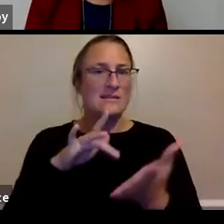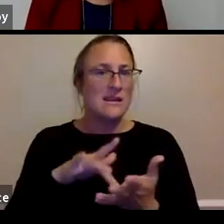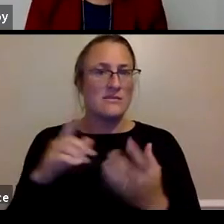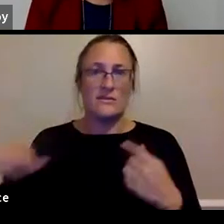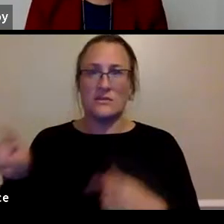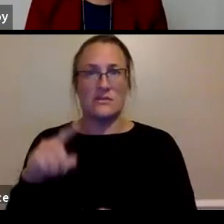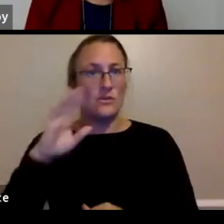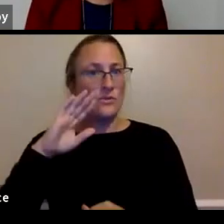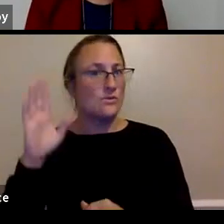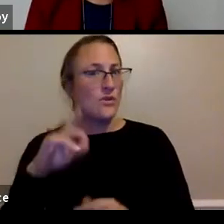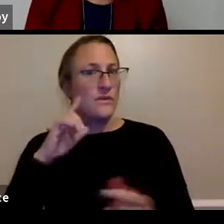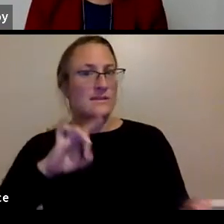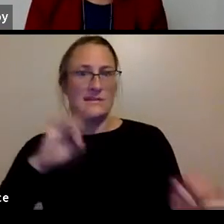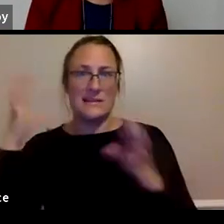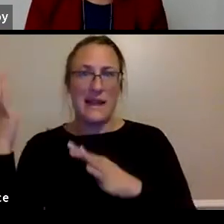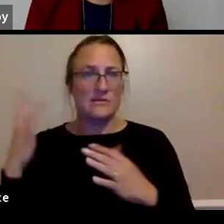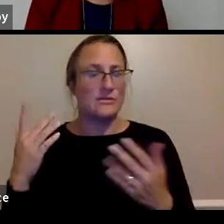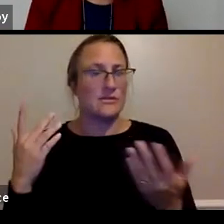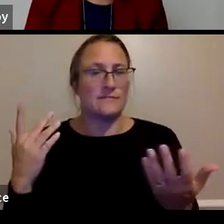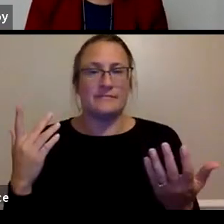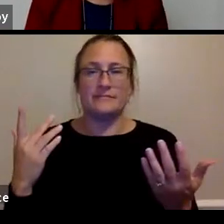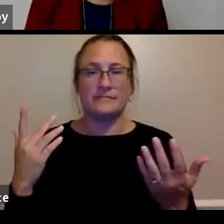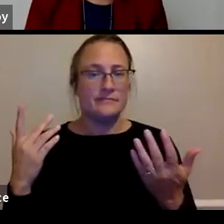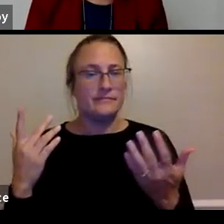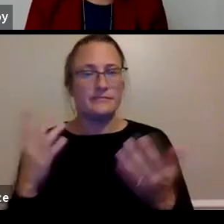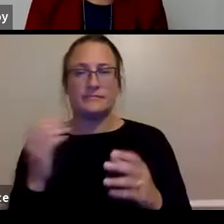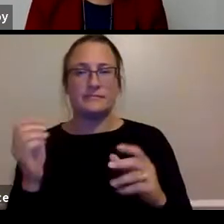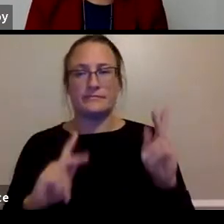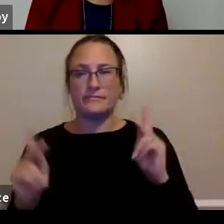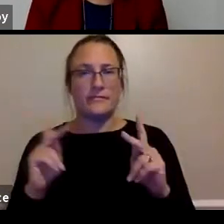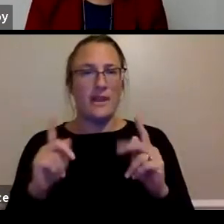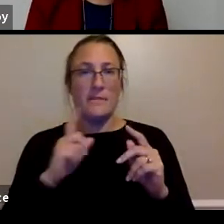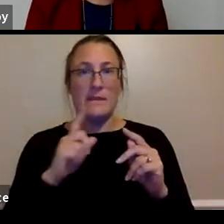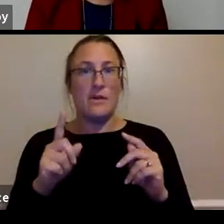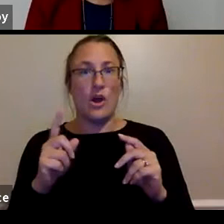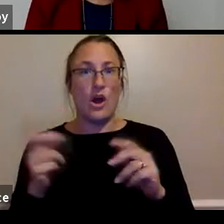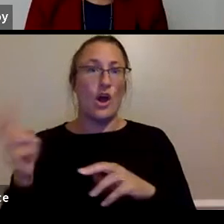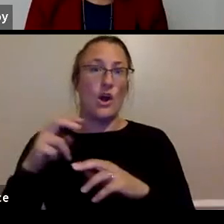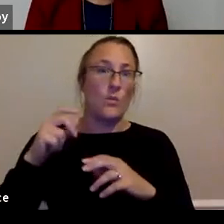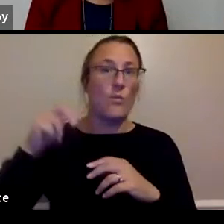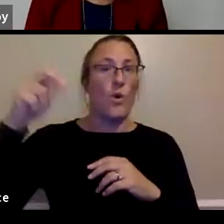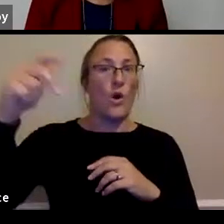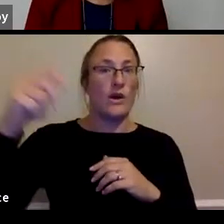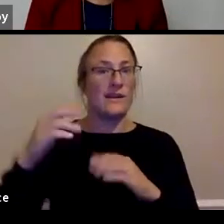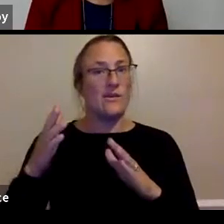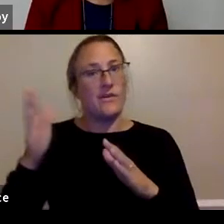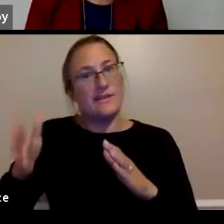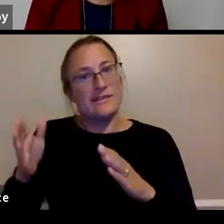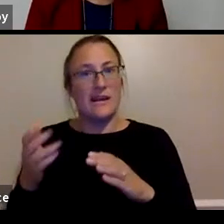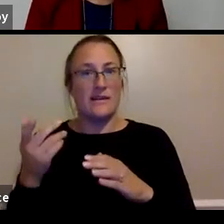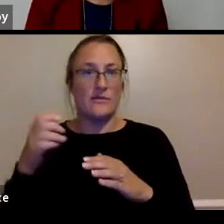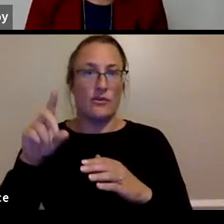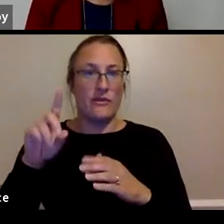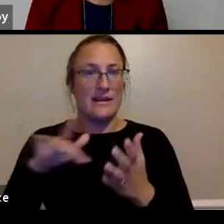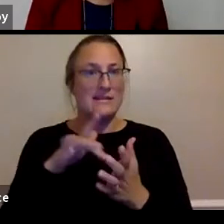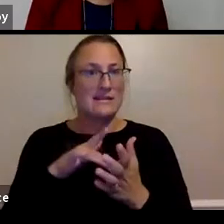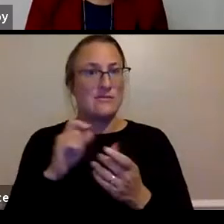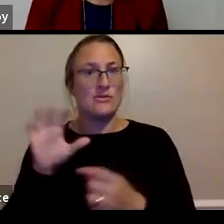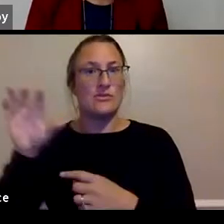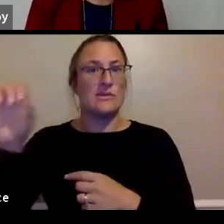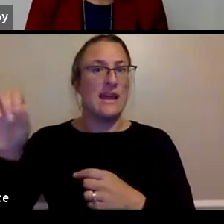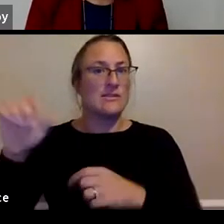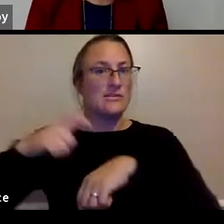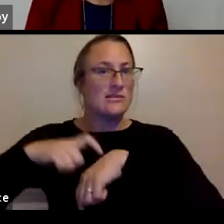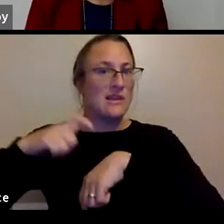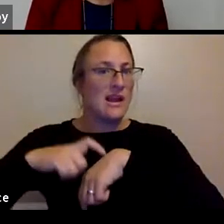knows, it's a disaster. And people walking on the side of the Grand Central to catch their planes or going